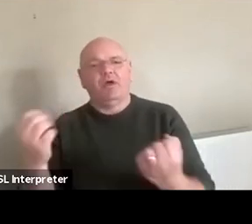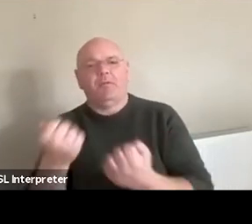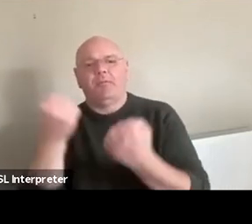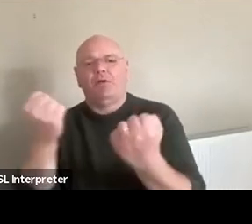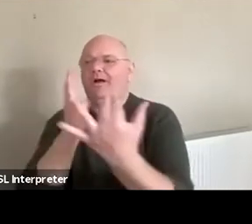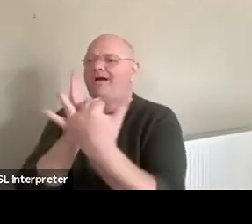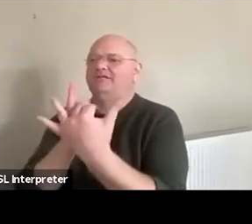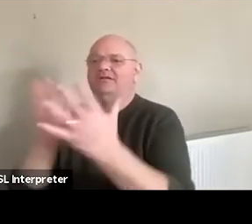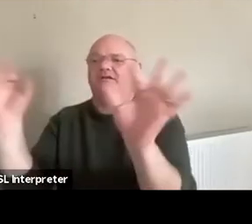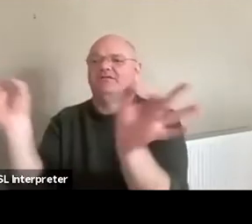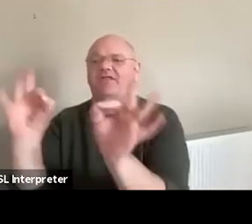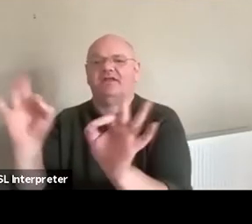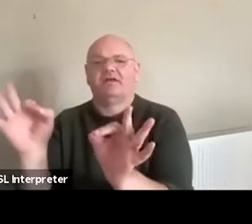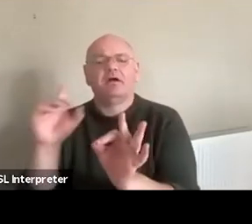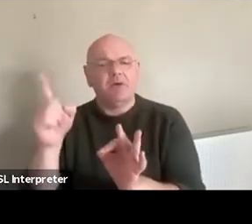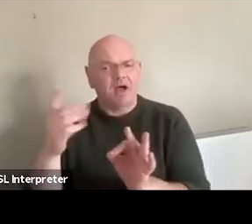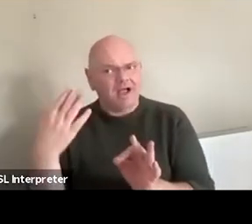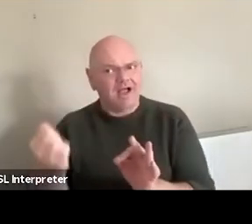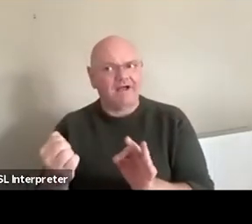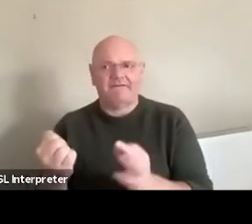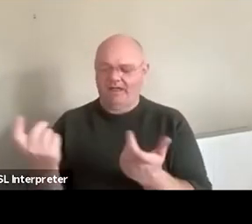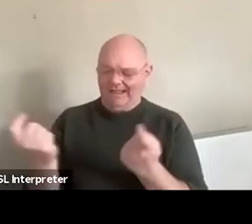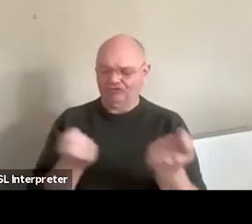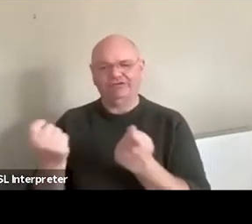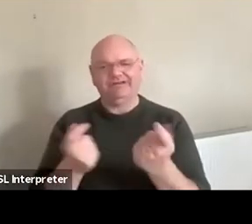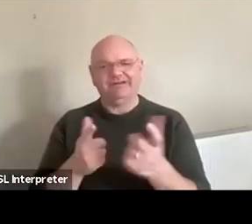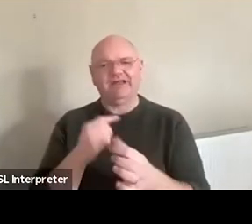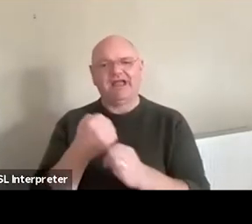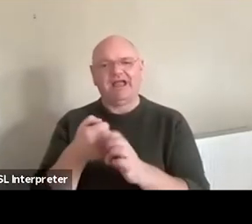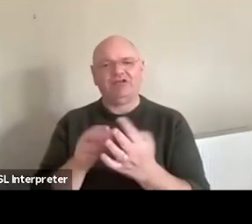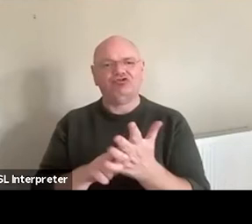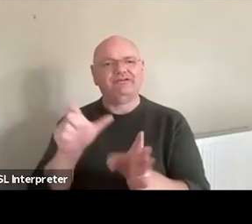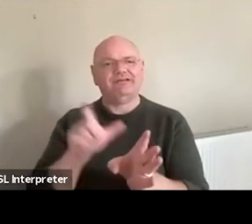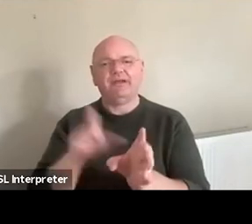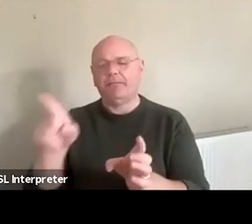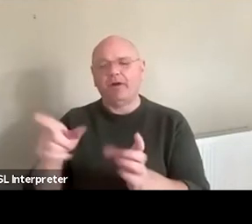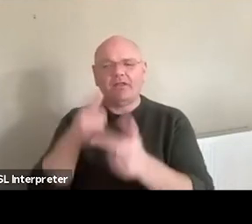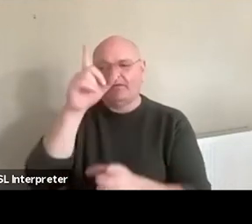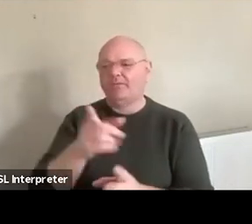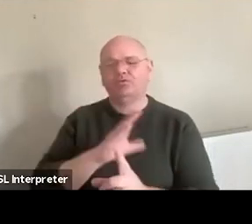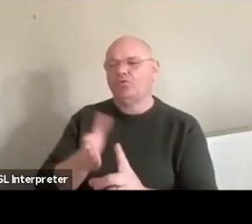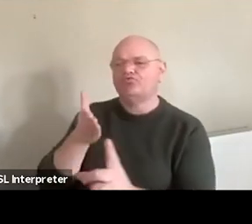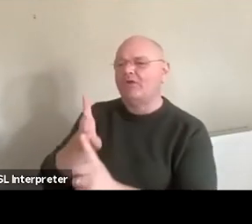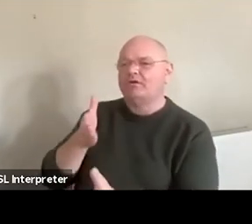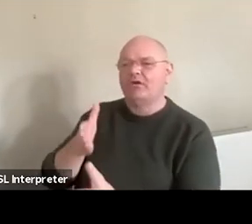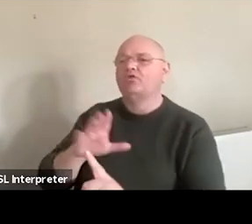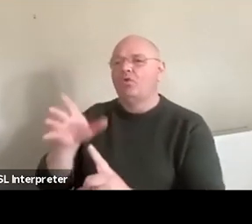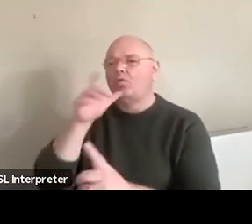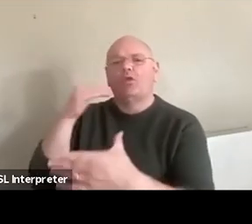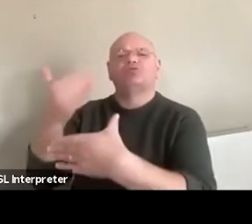they nonetheless definitely do have agency that they express, but which is perhaps not recognized or is obstructed by others?